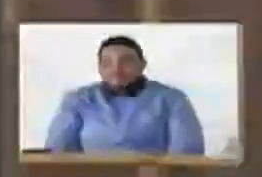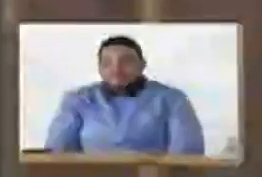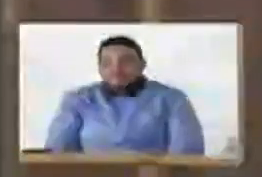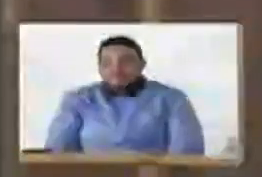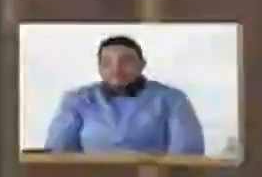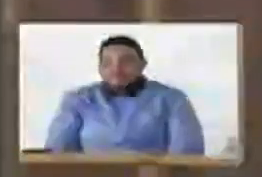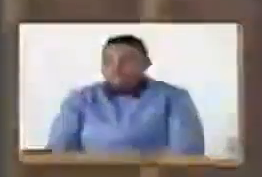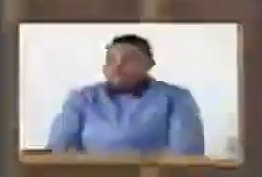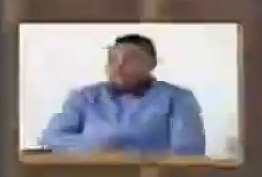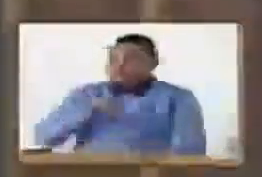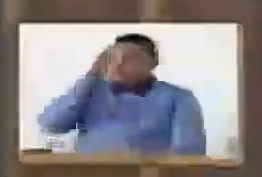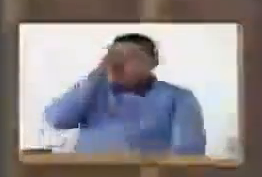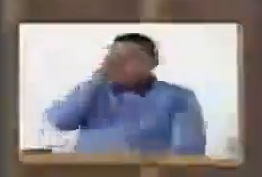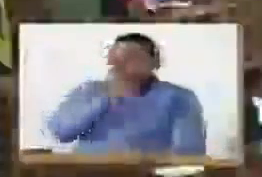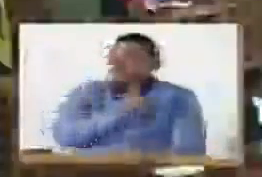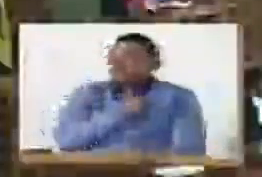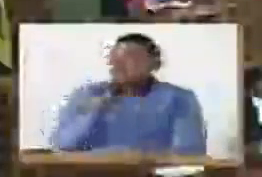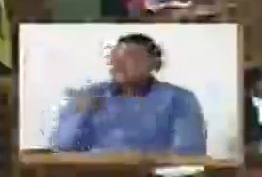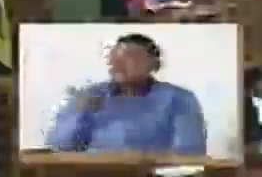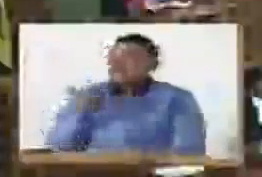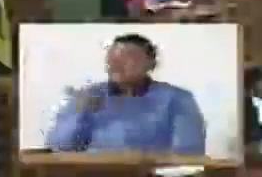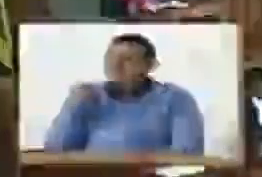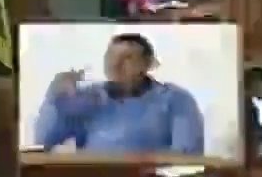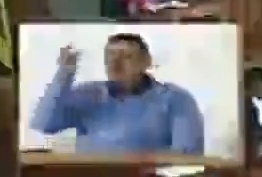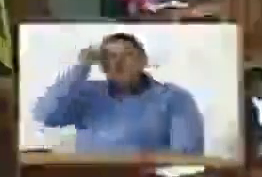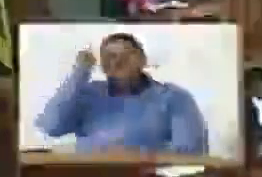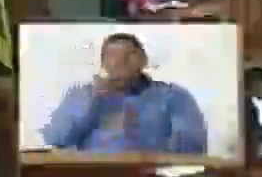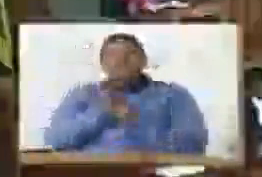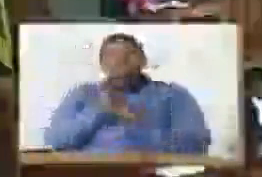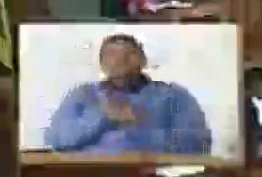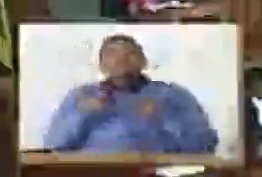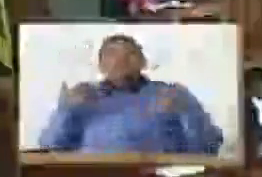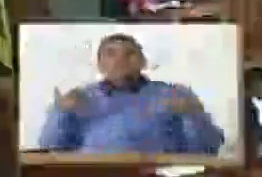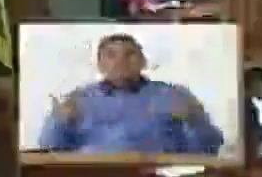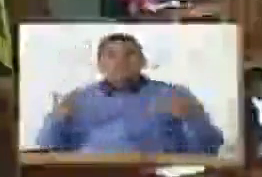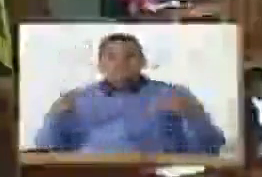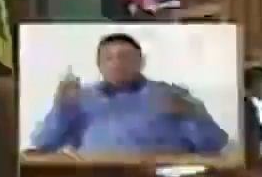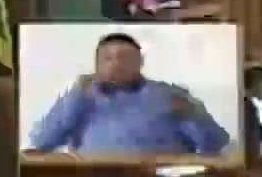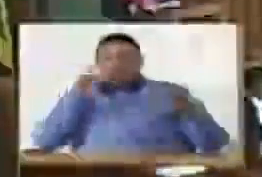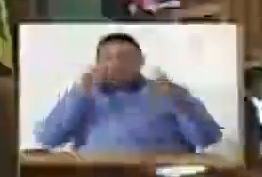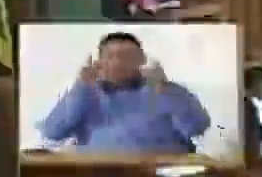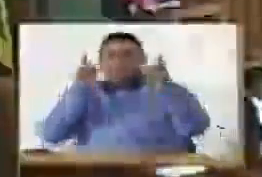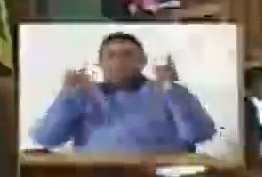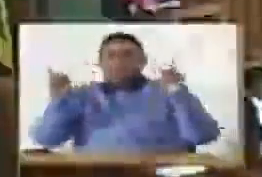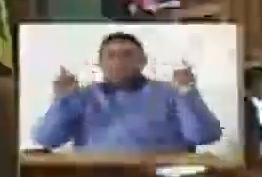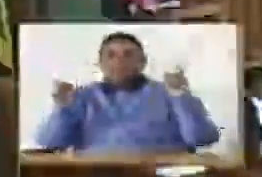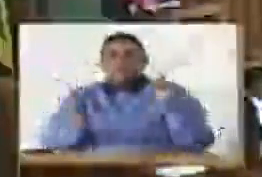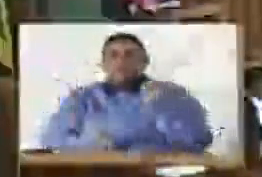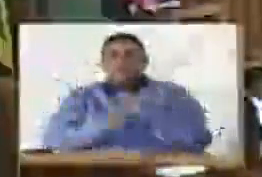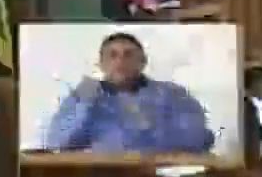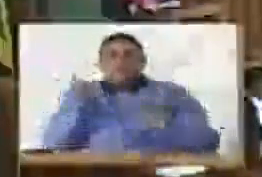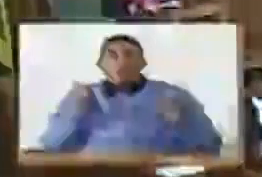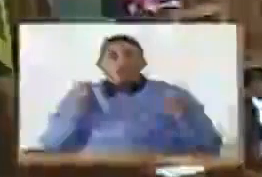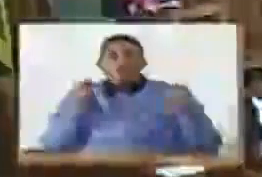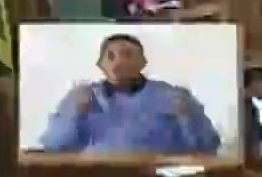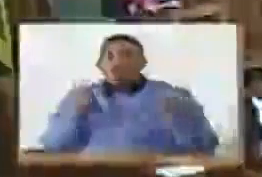Honourable members, the government engaged in spearheading the most